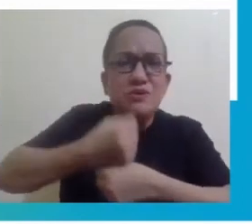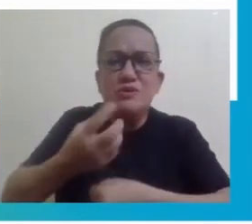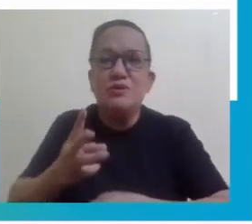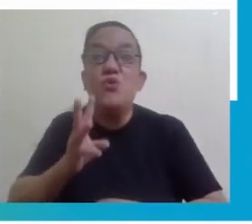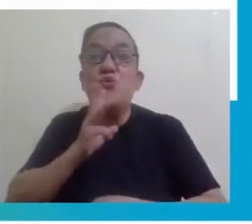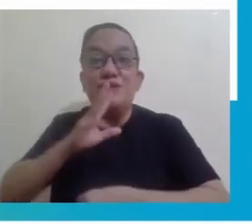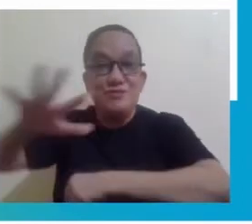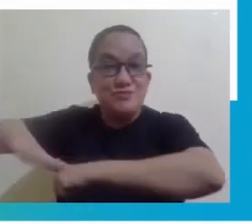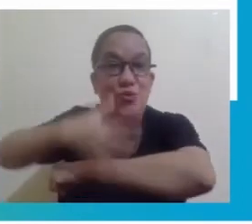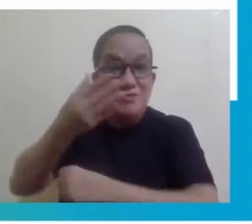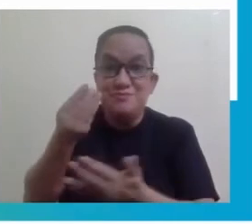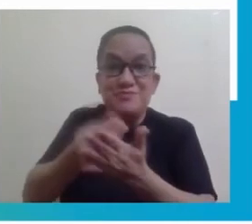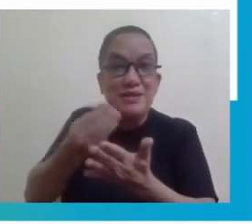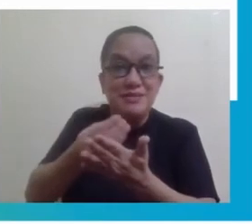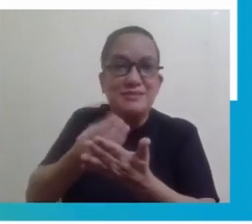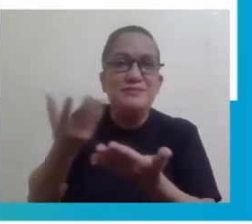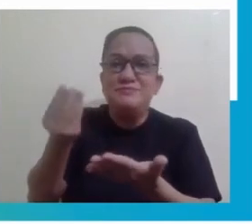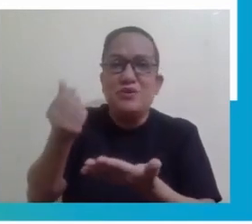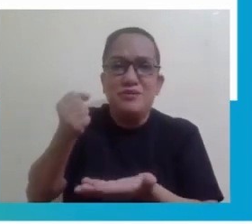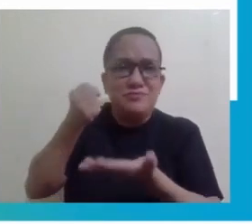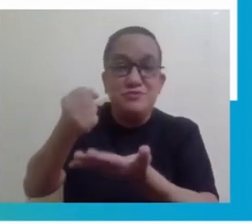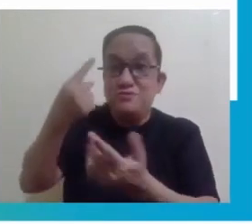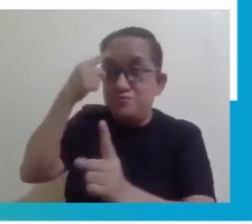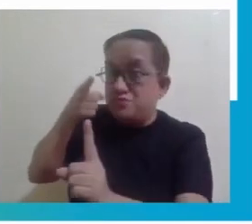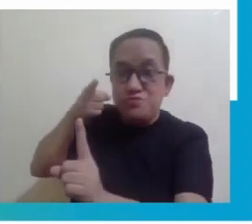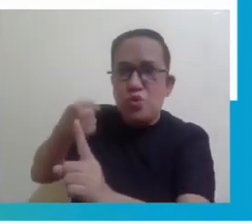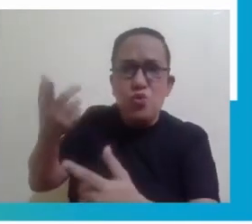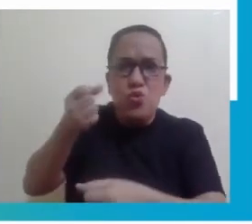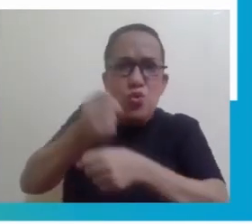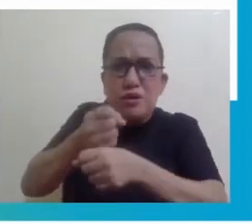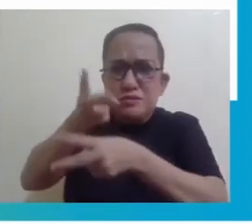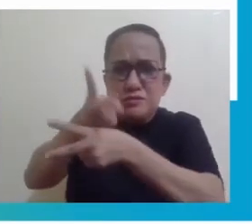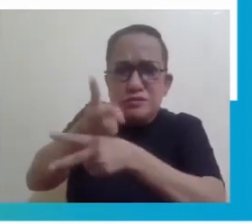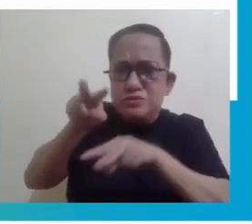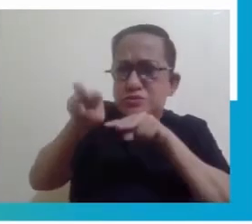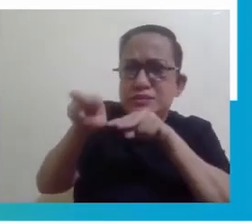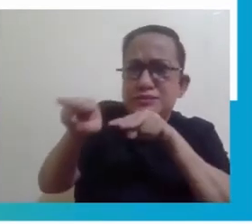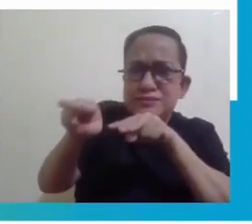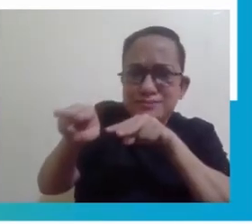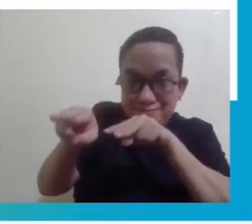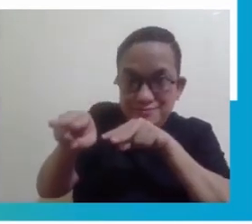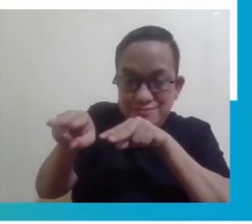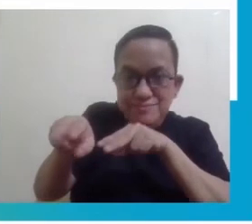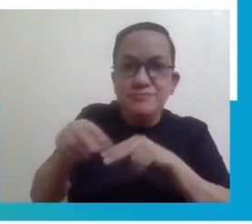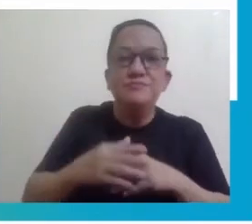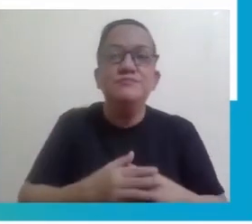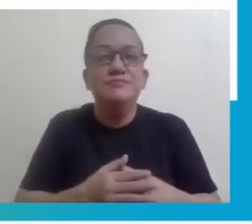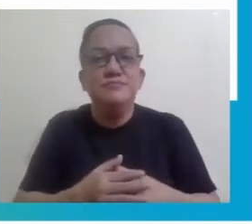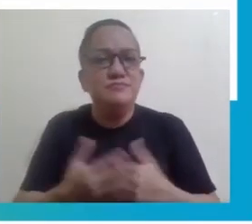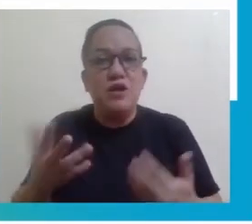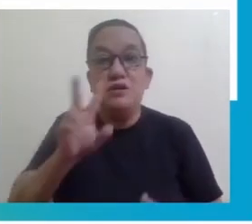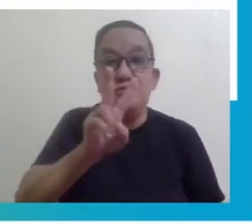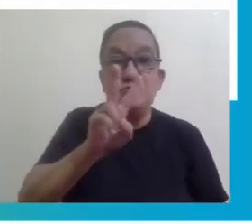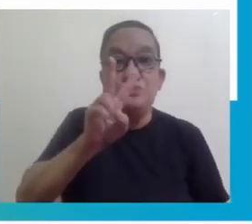ocean health and the blue economy to $5 billion between 2019 and 2024. Under